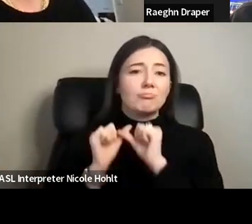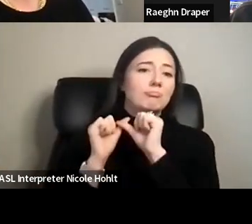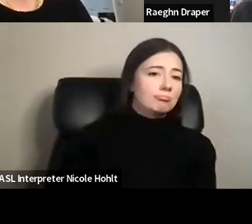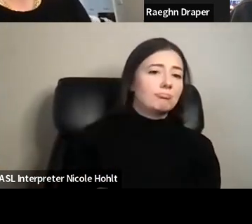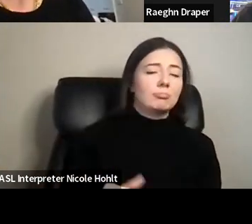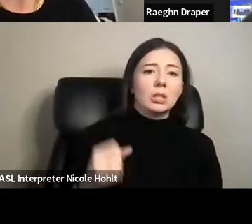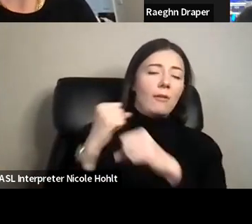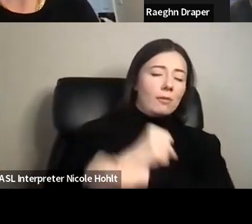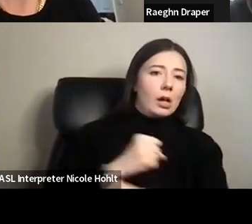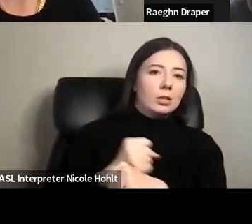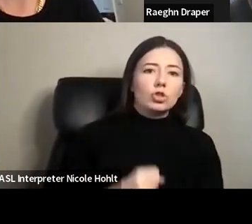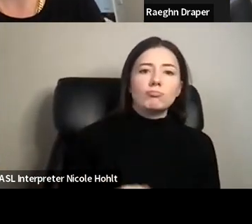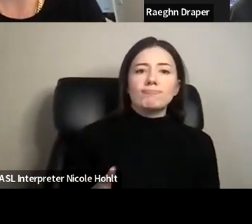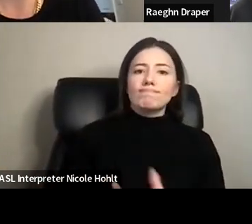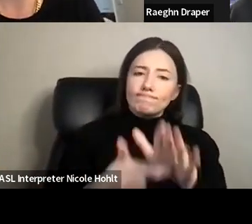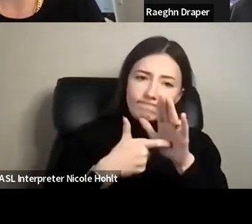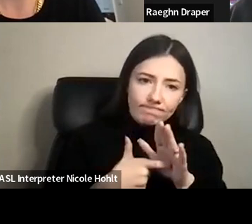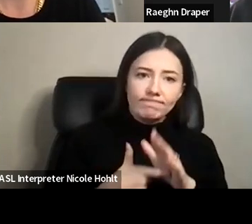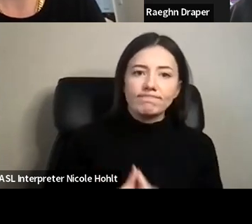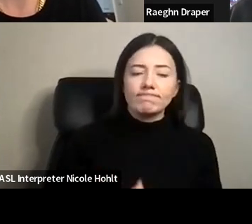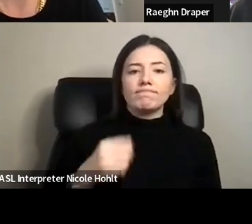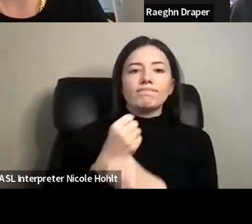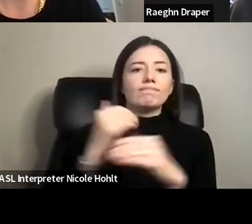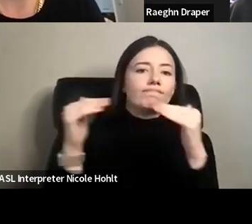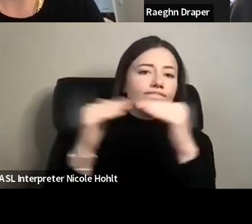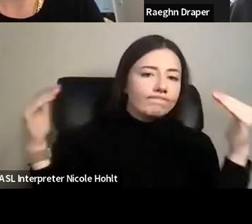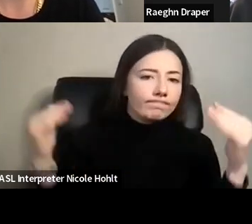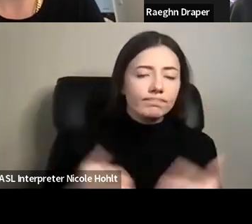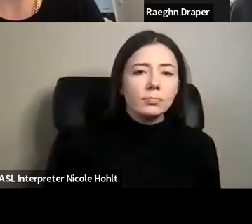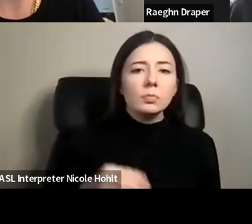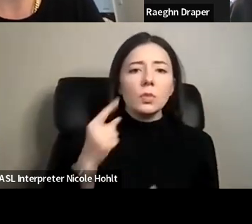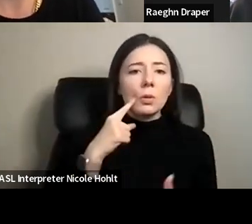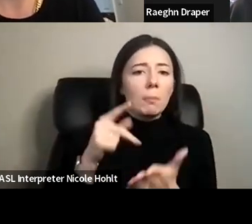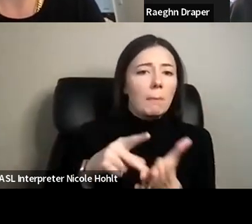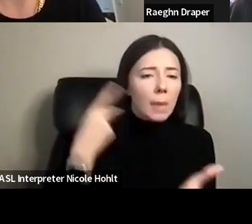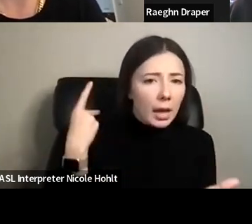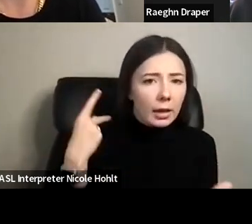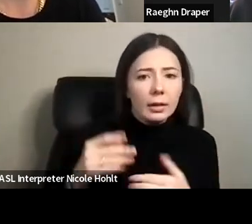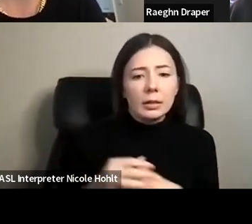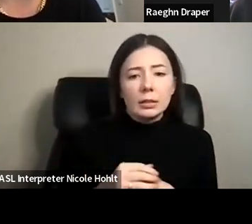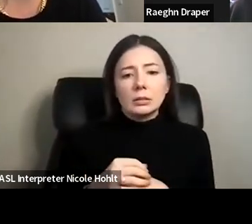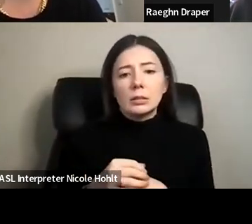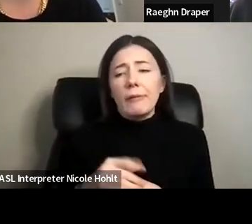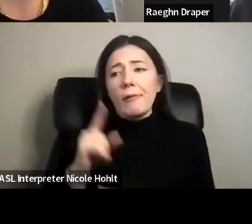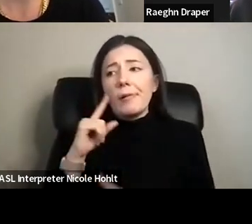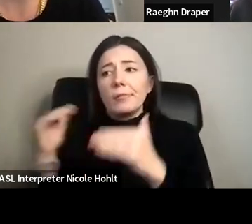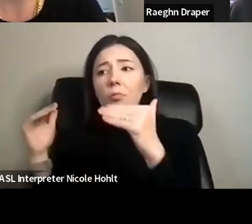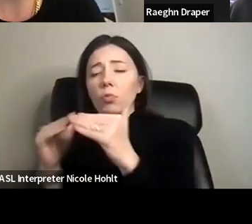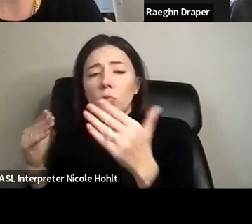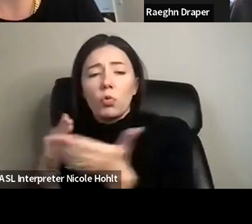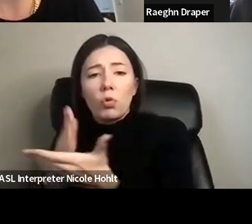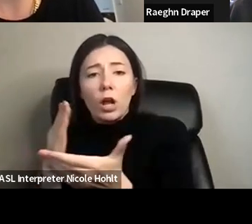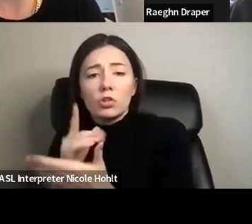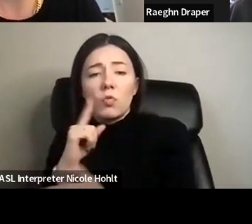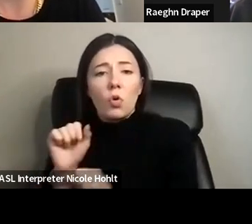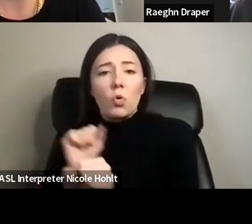demand justice, wages, and justice for workers here in Illinois